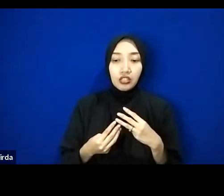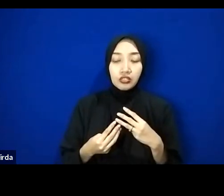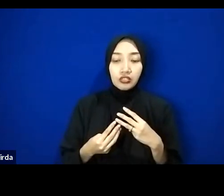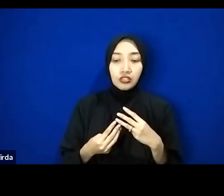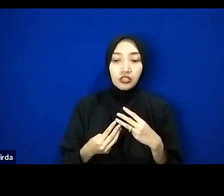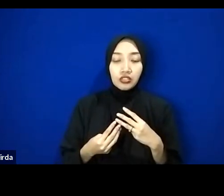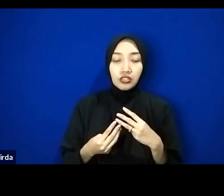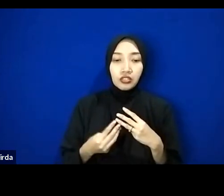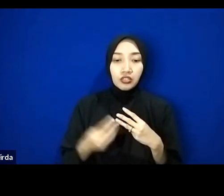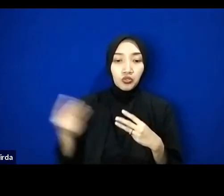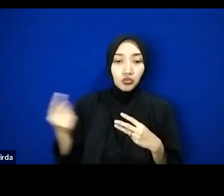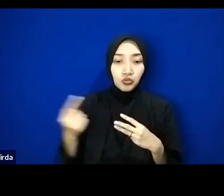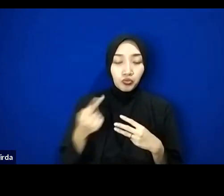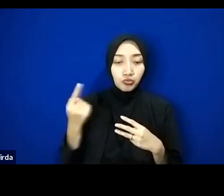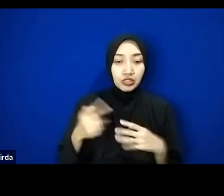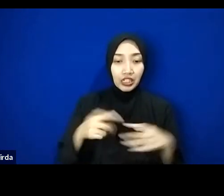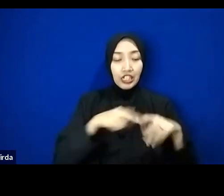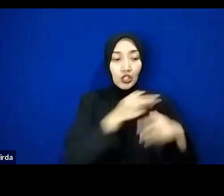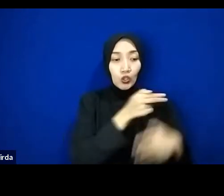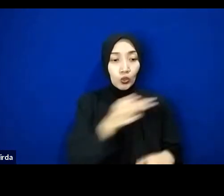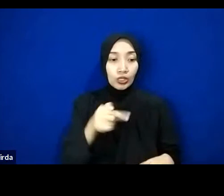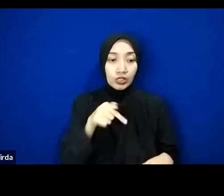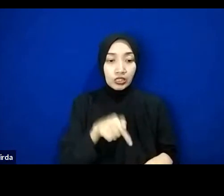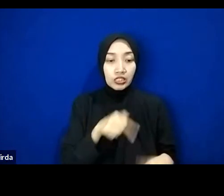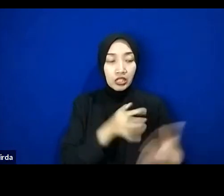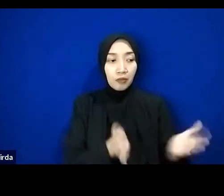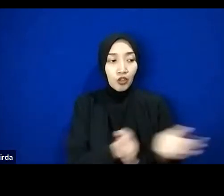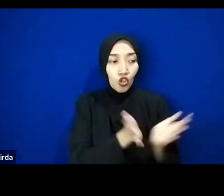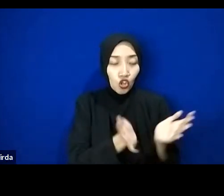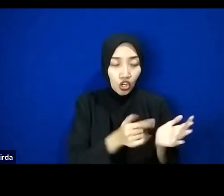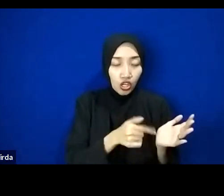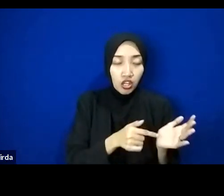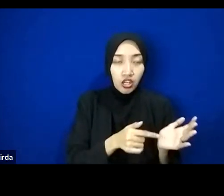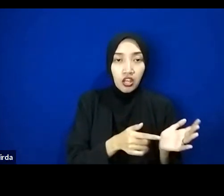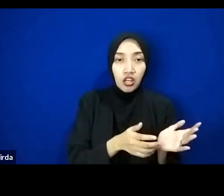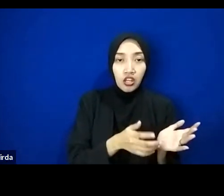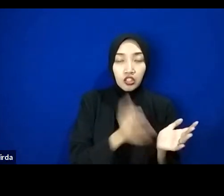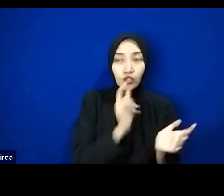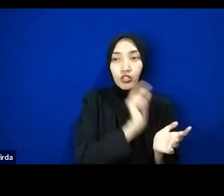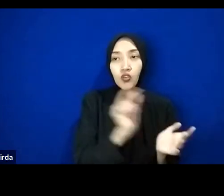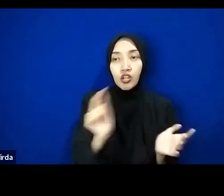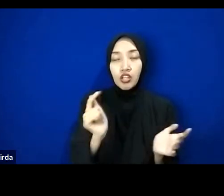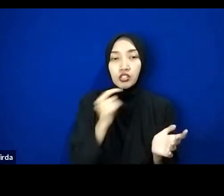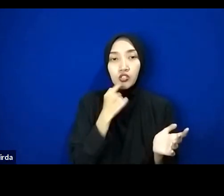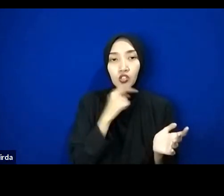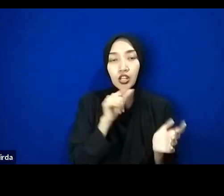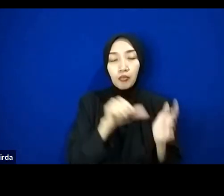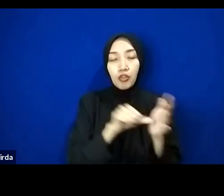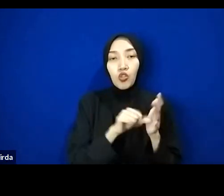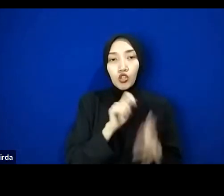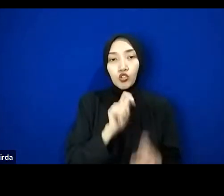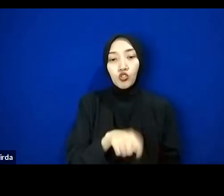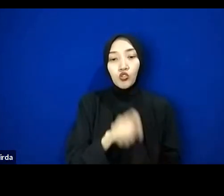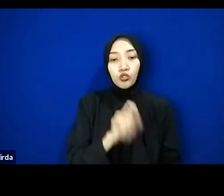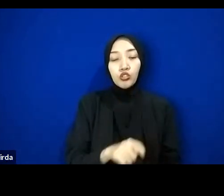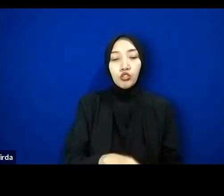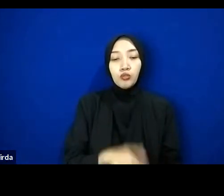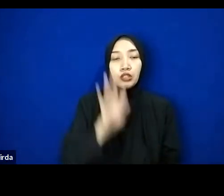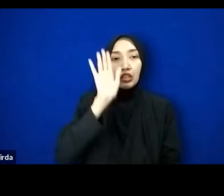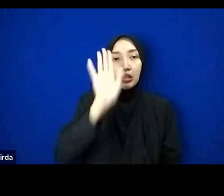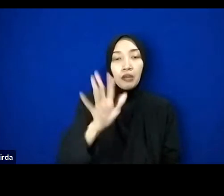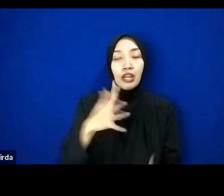to legal aid. Yeah. And so hopefully in the future, Indonesia can be more advanced in discussing